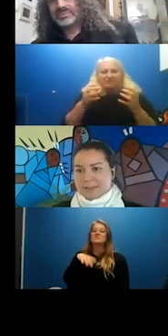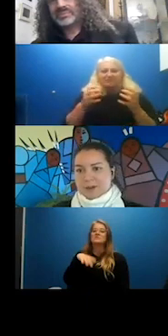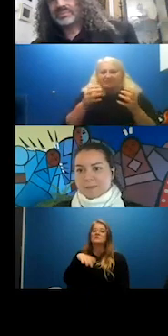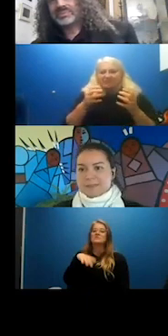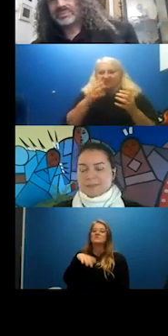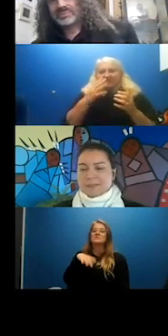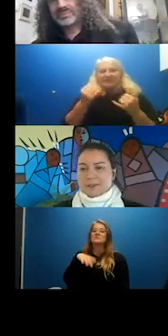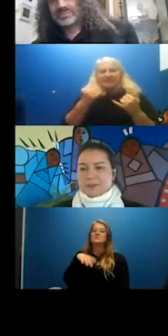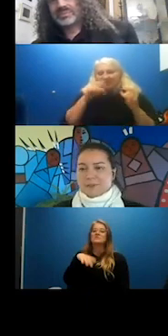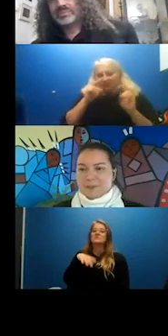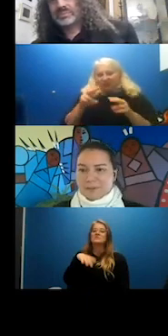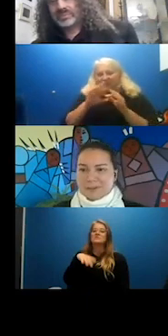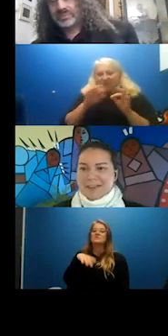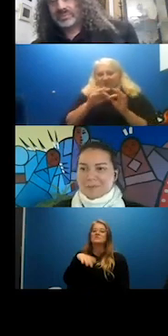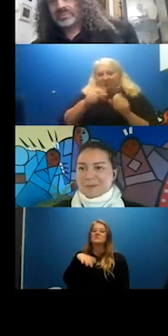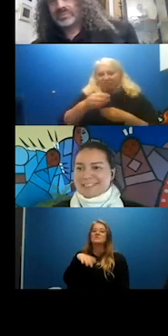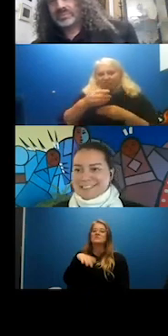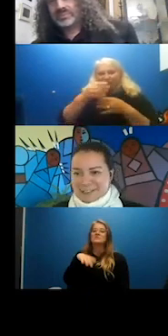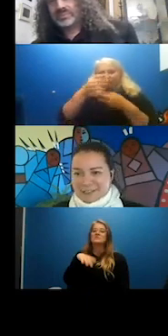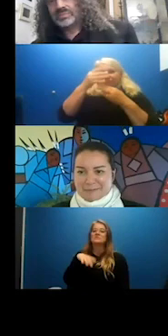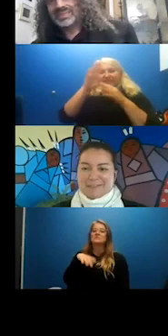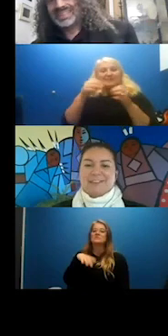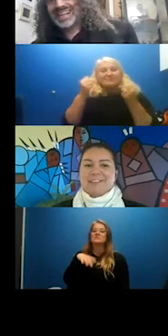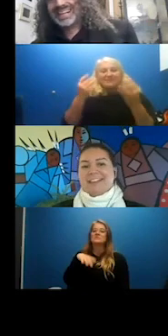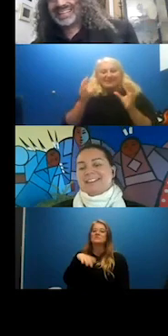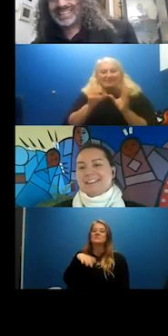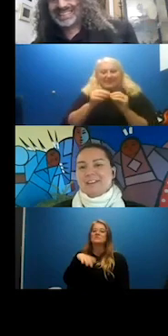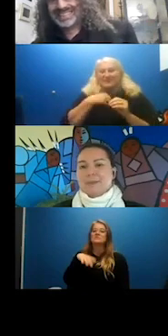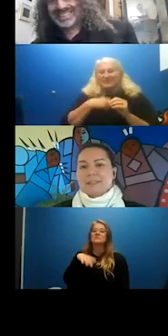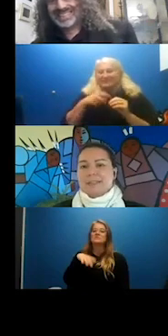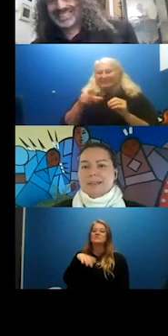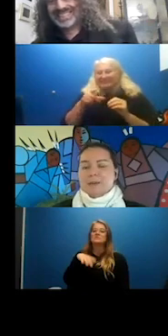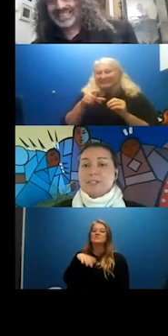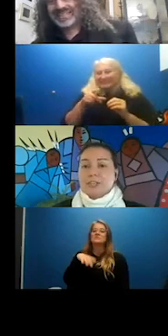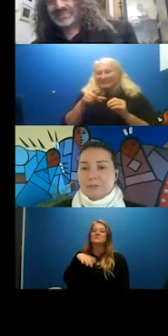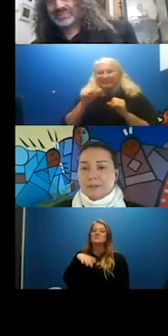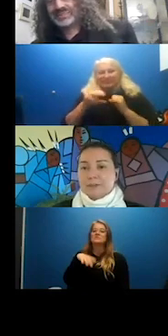at the comments, a lot of people are wanting the session to be longer and are really